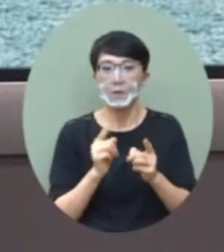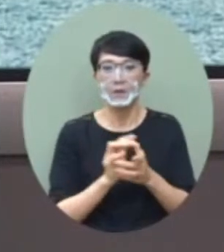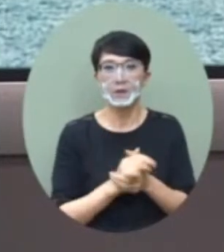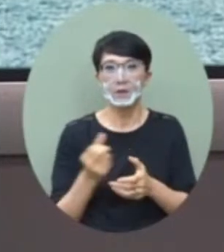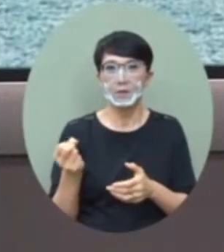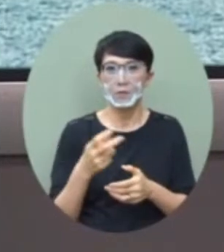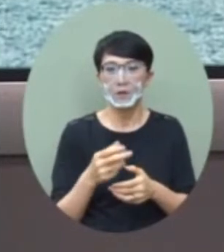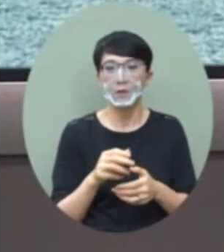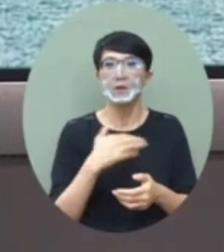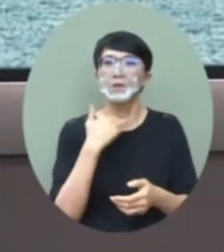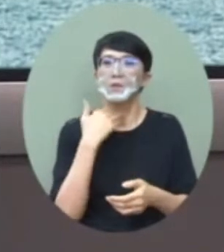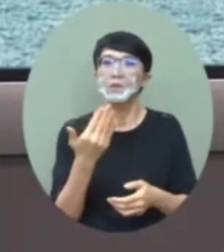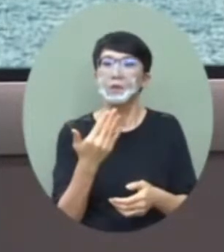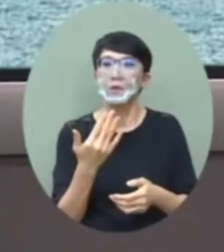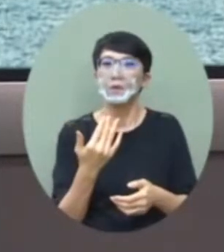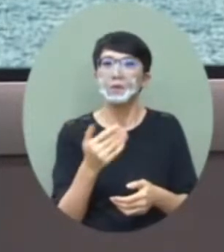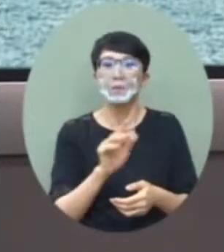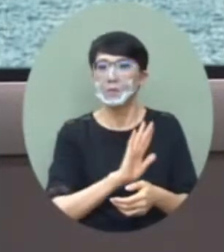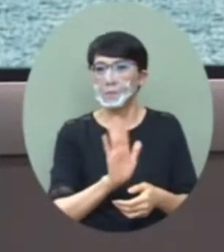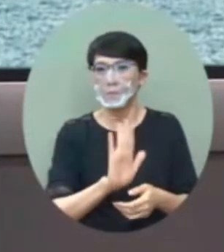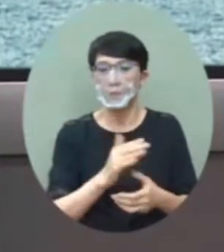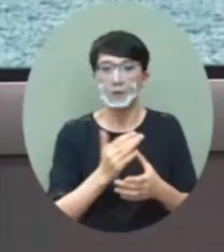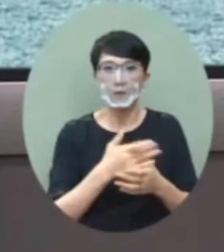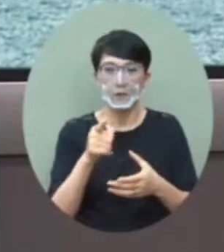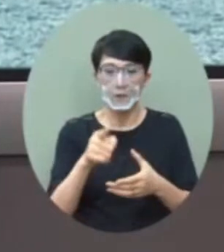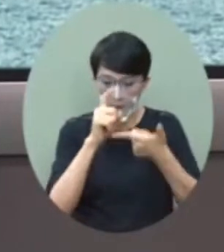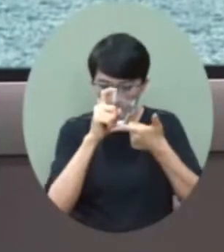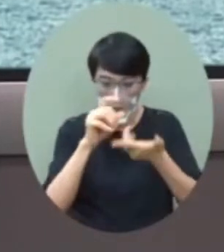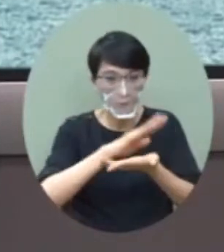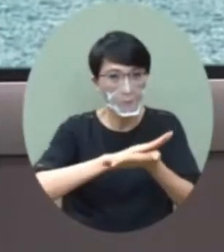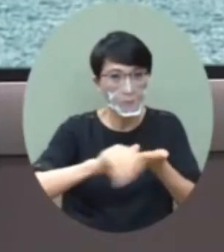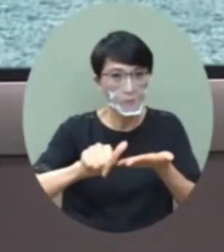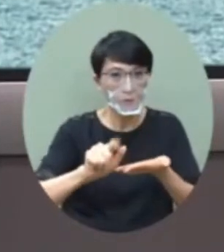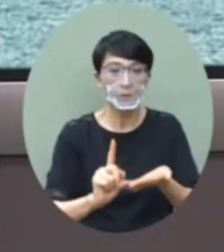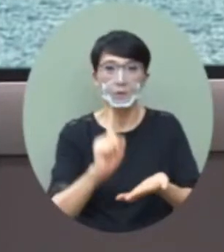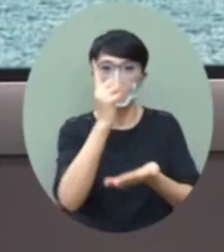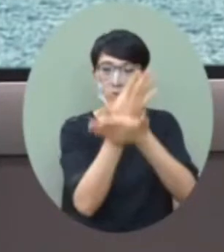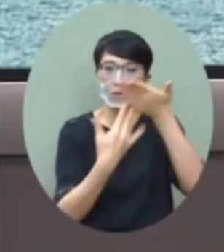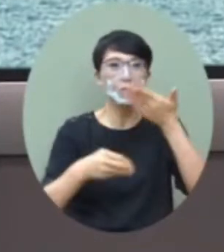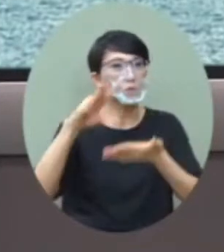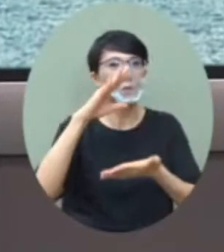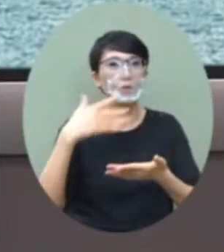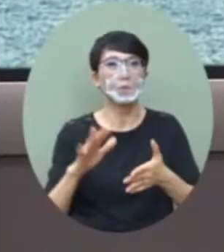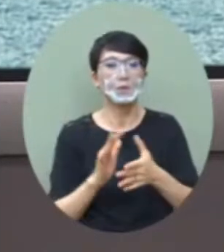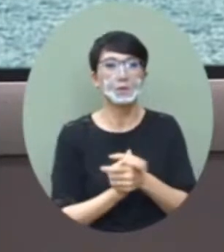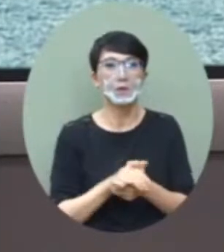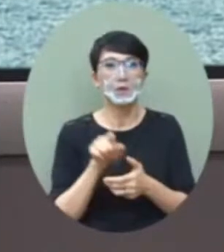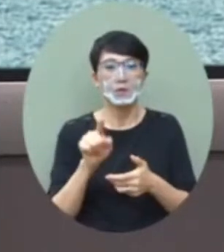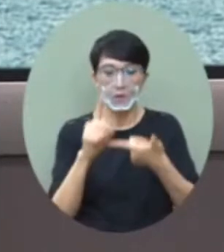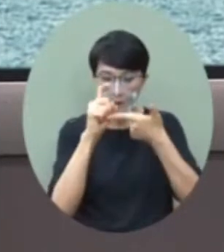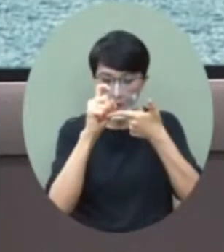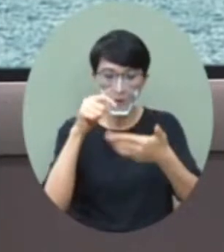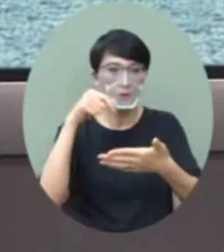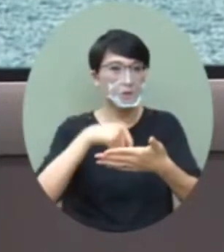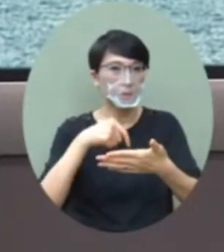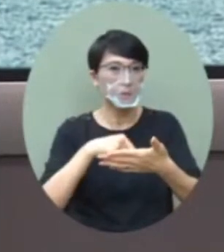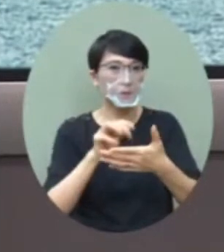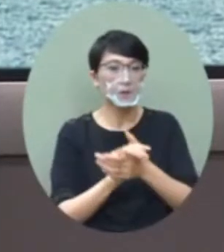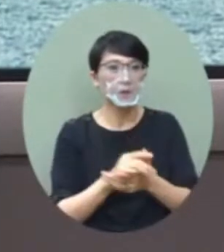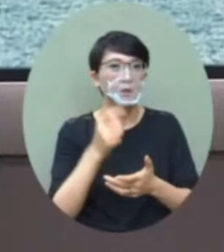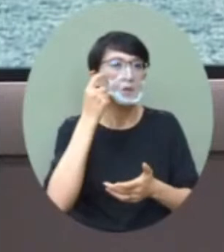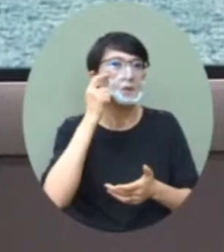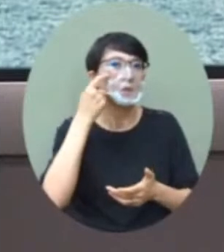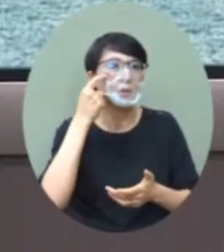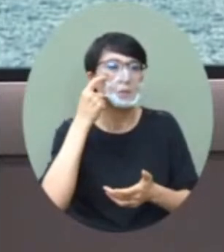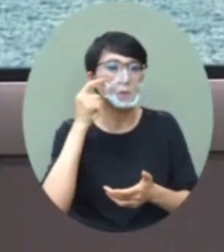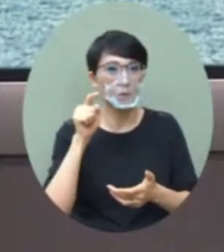misreporting or coverage, then we will just end the isolation hotel order, and different cases will have different handling.